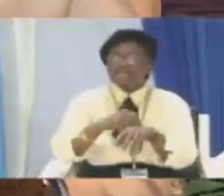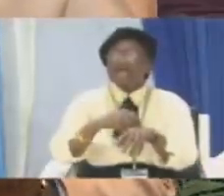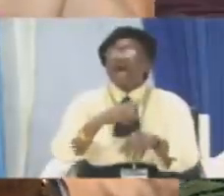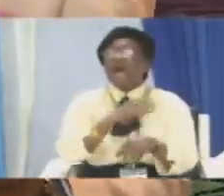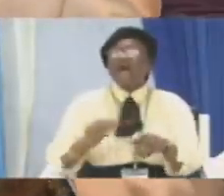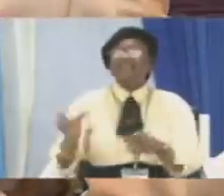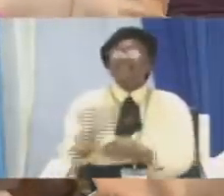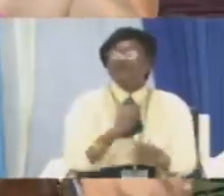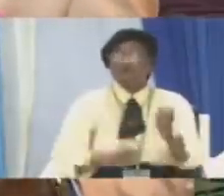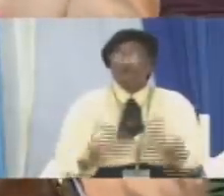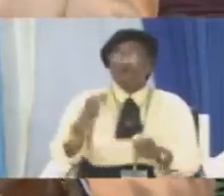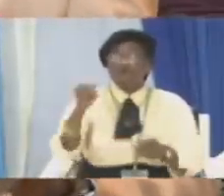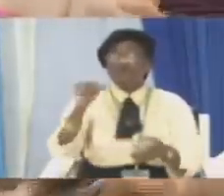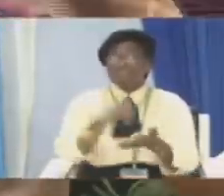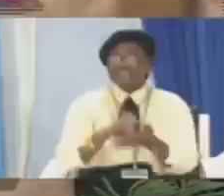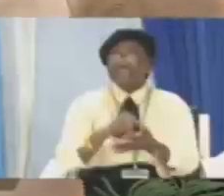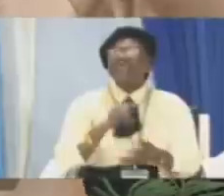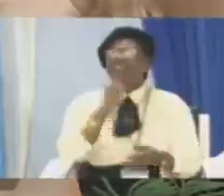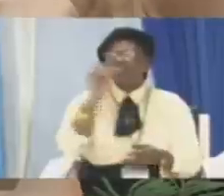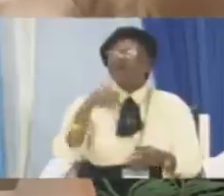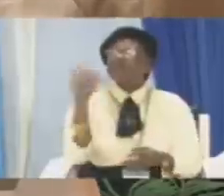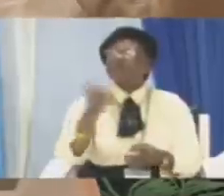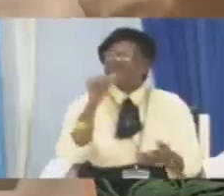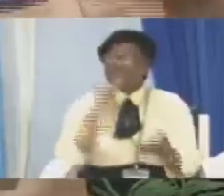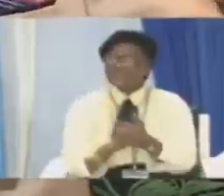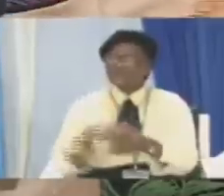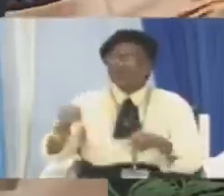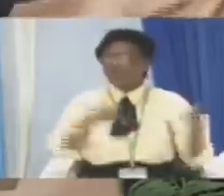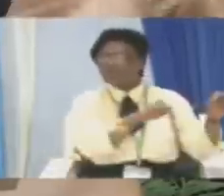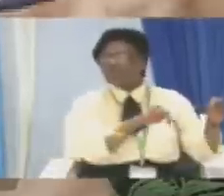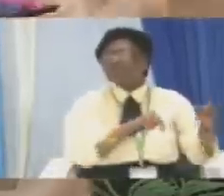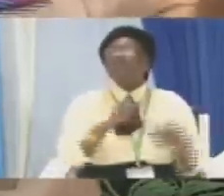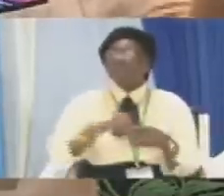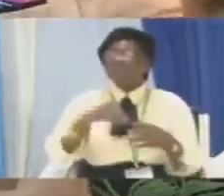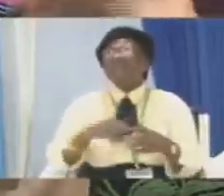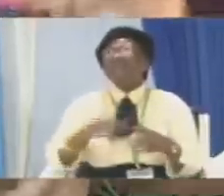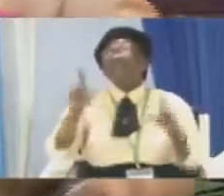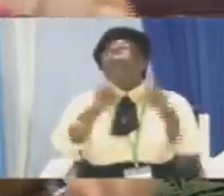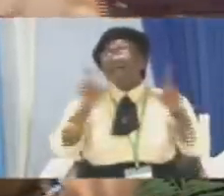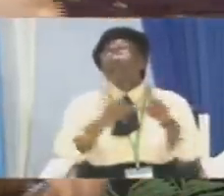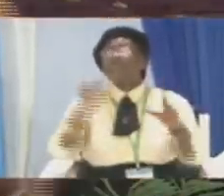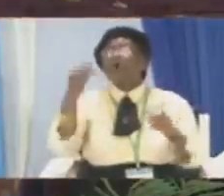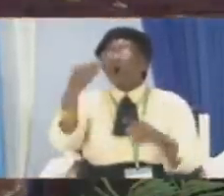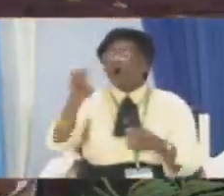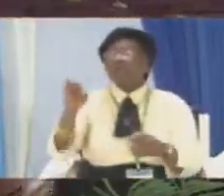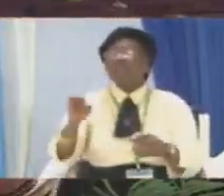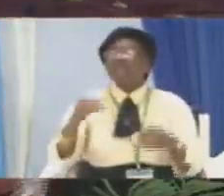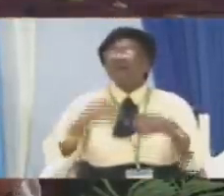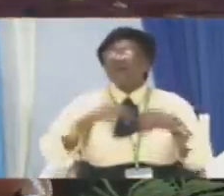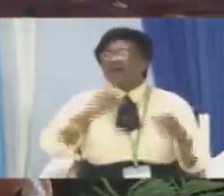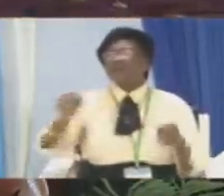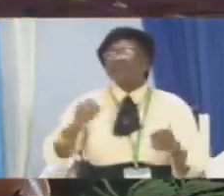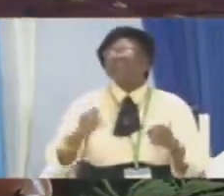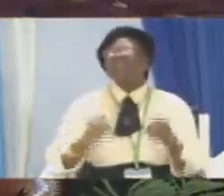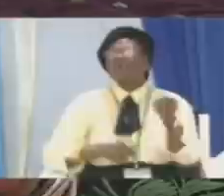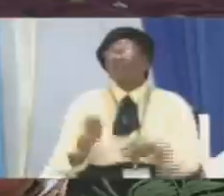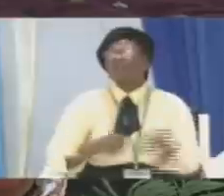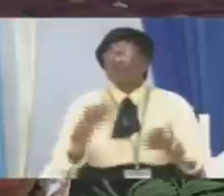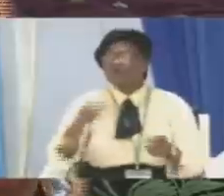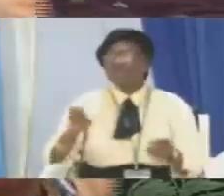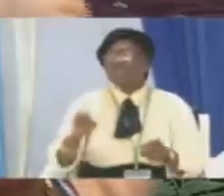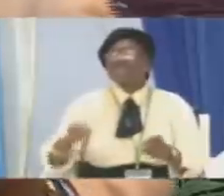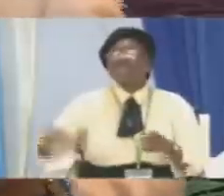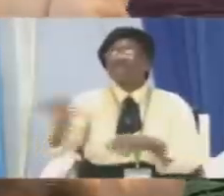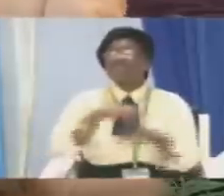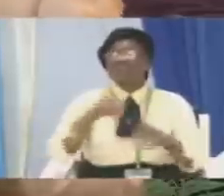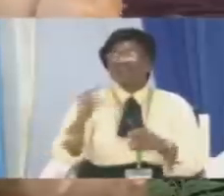it. And not only that, move on to the level of having dominion over the fish of the sea and over